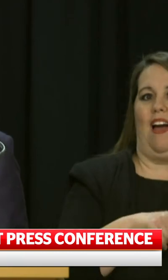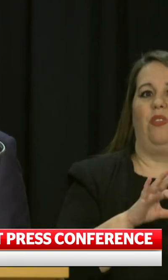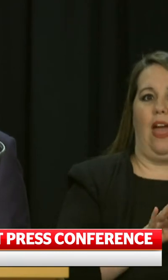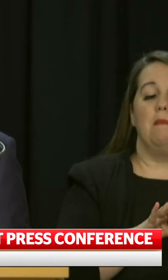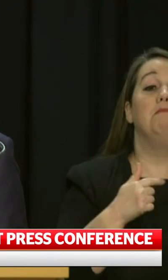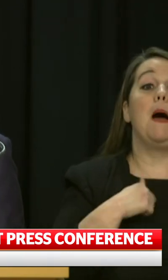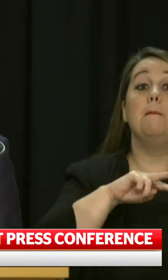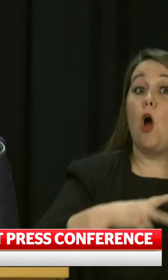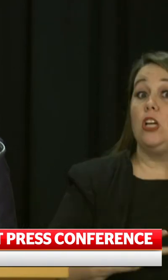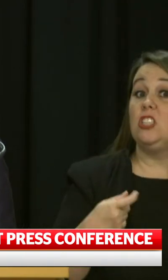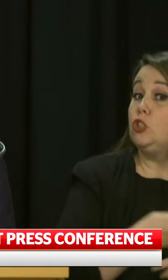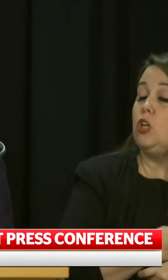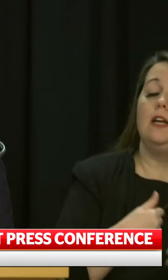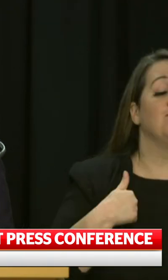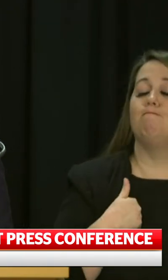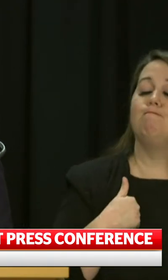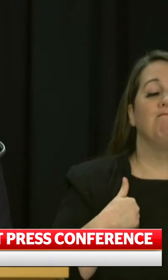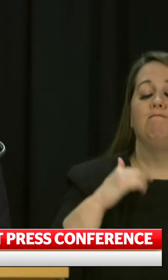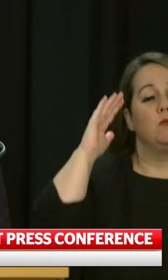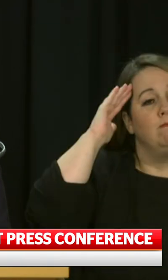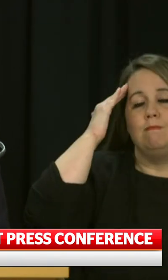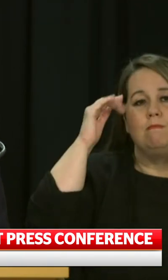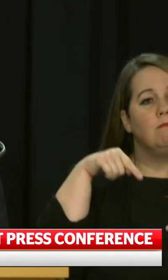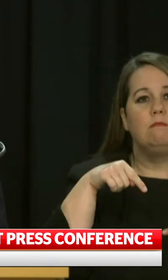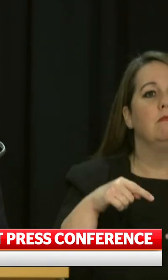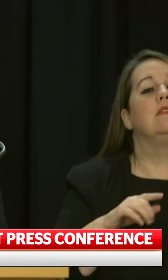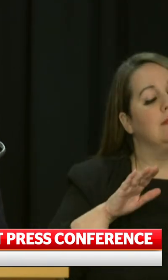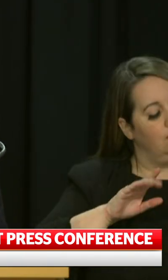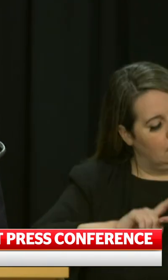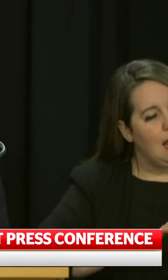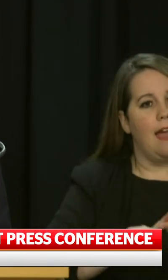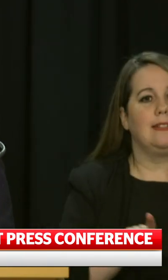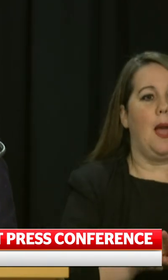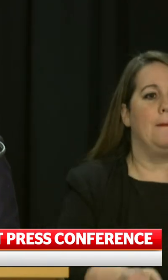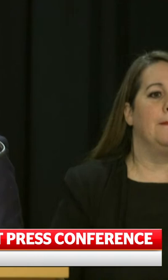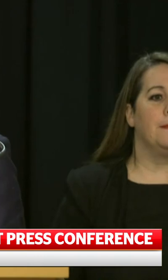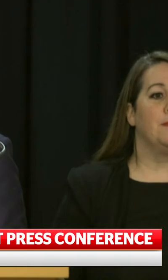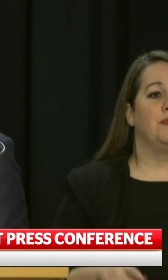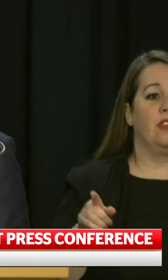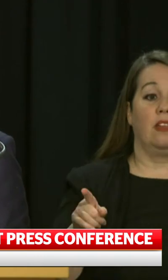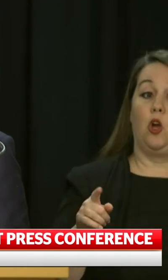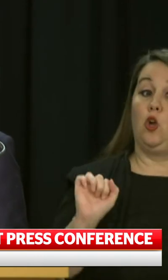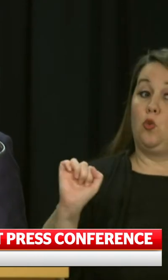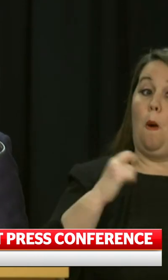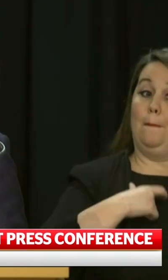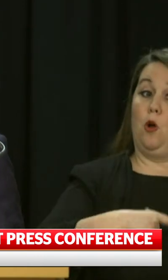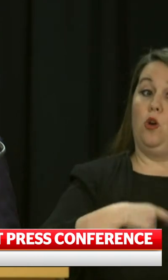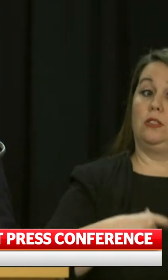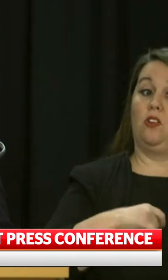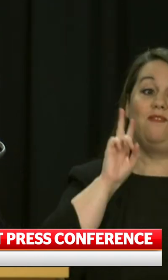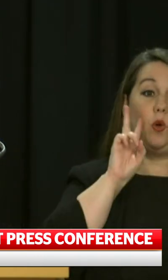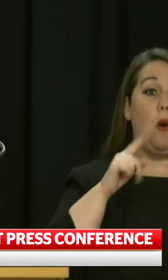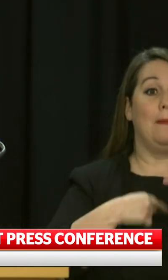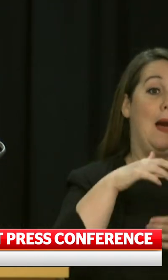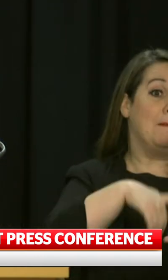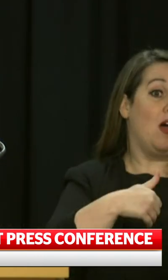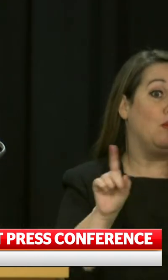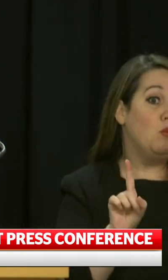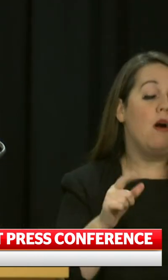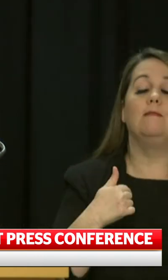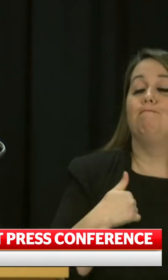What's your personal perspective on mining on conservation land? Like I said, I don't intend to change the policy. All right. Thanks, everybody.